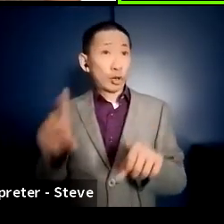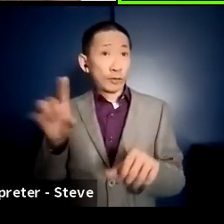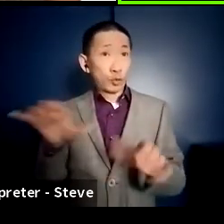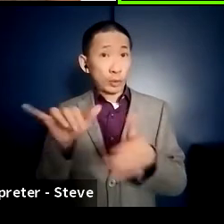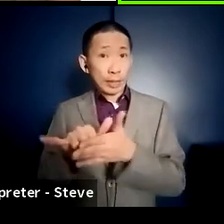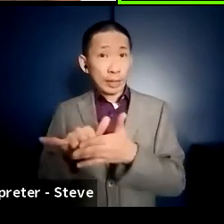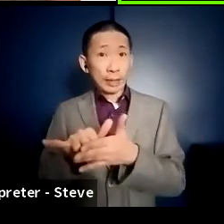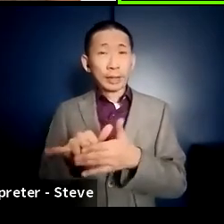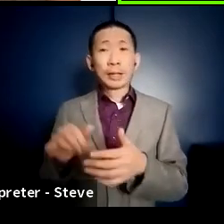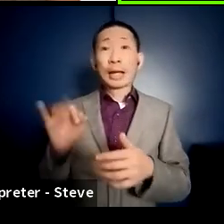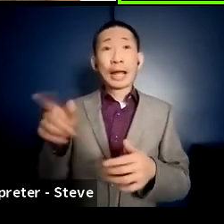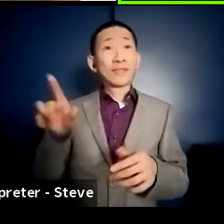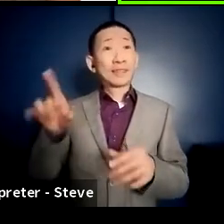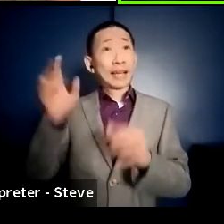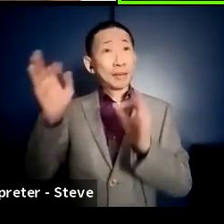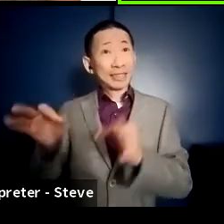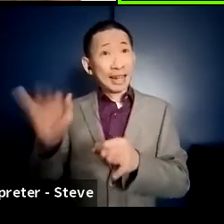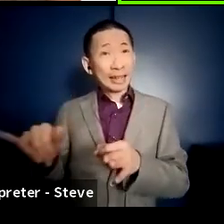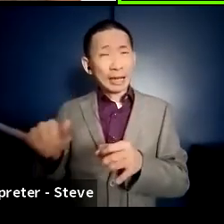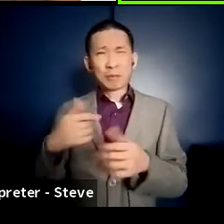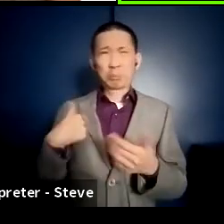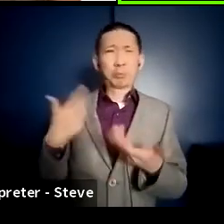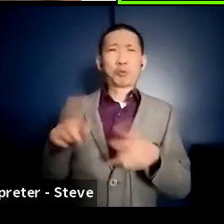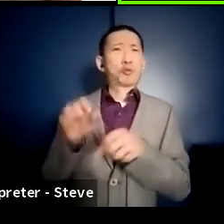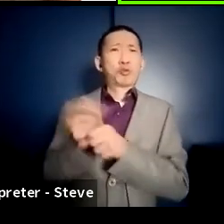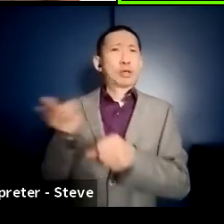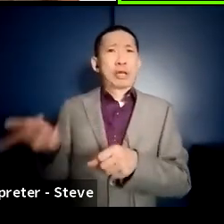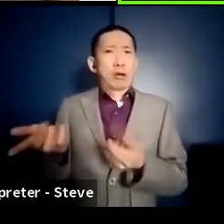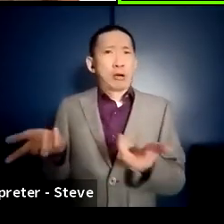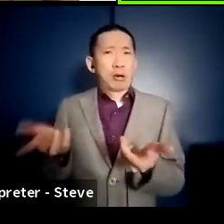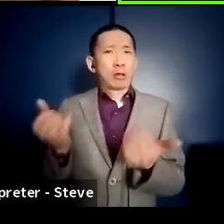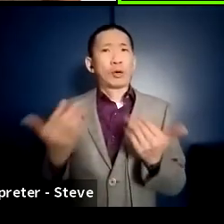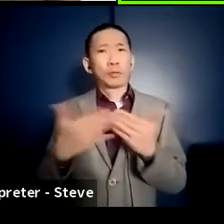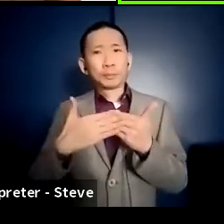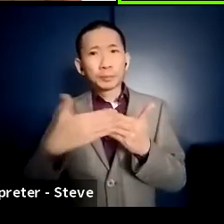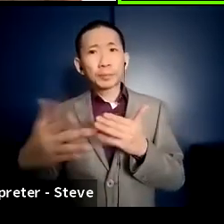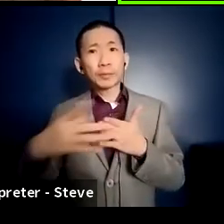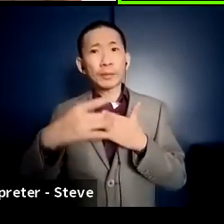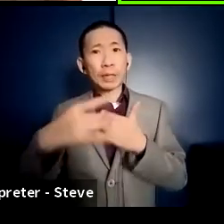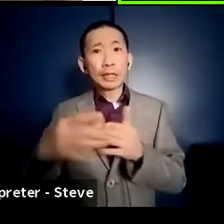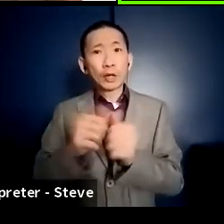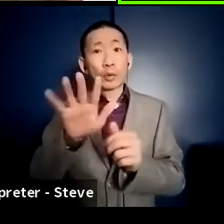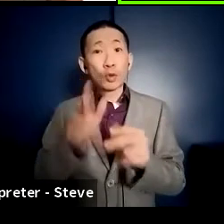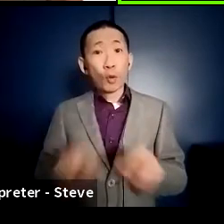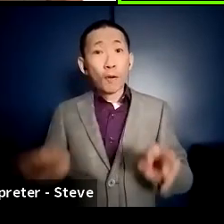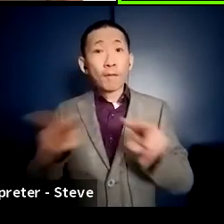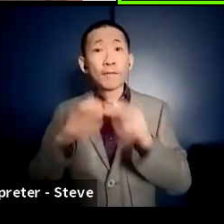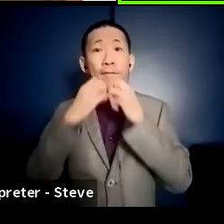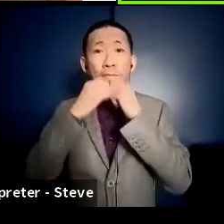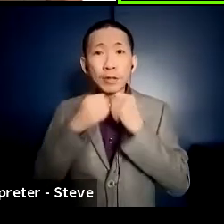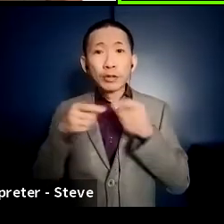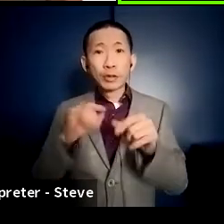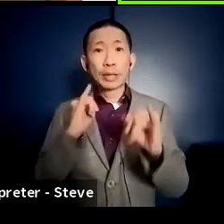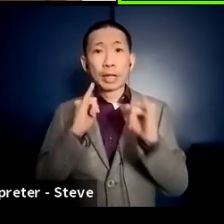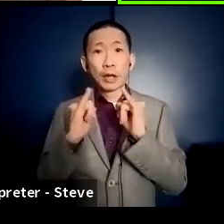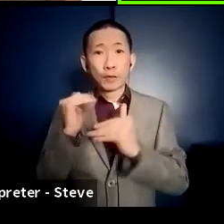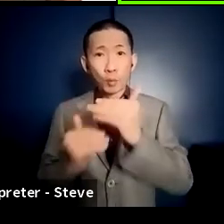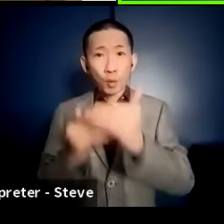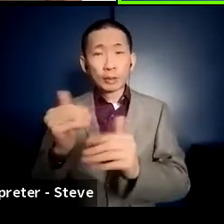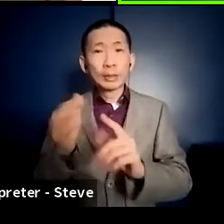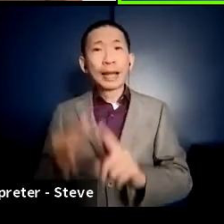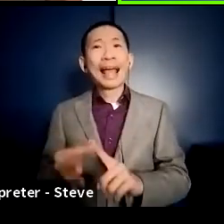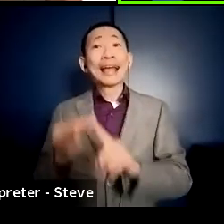that, then I don't wanna work there anyway. So really leading forward with your values in these interview processes,